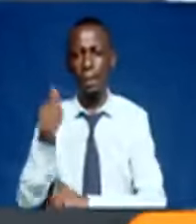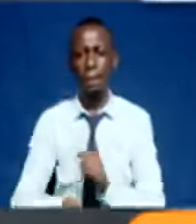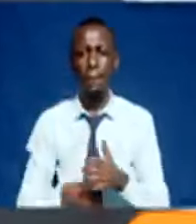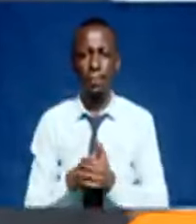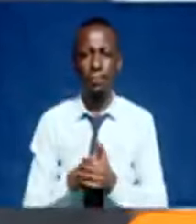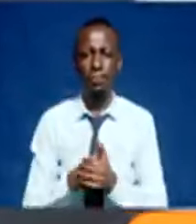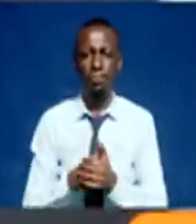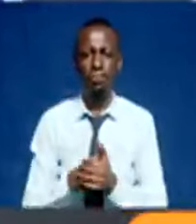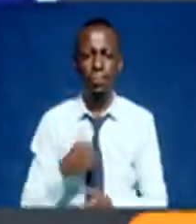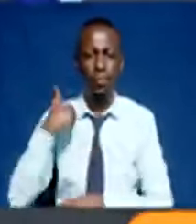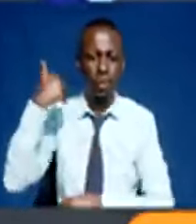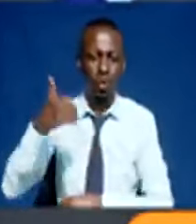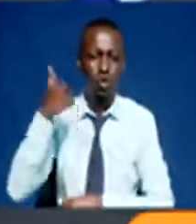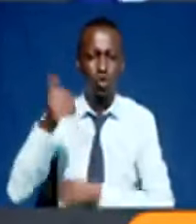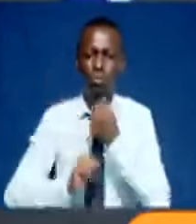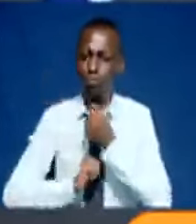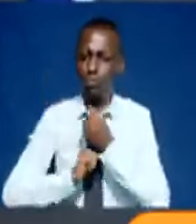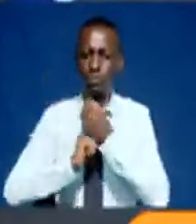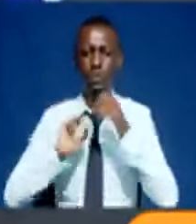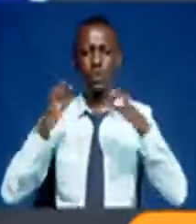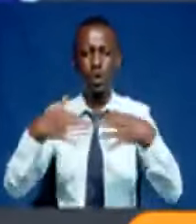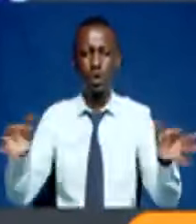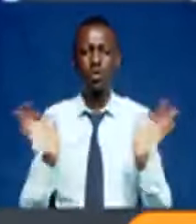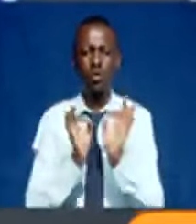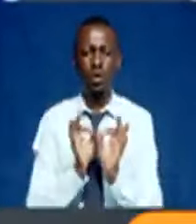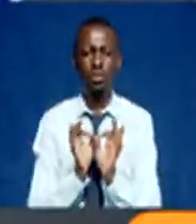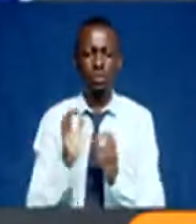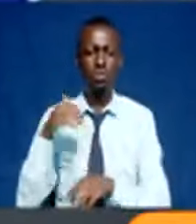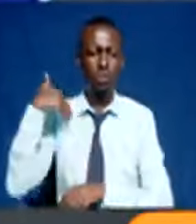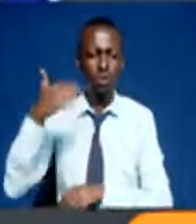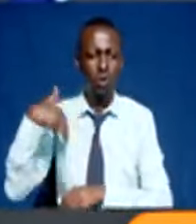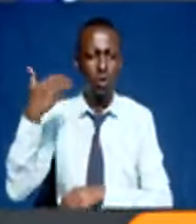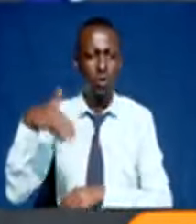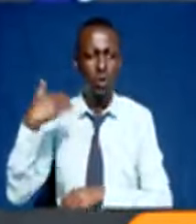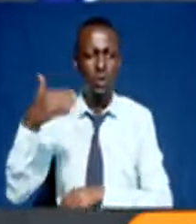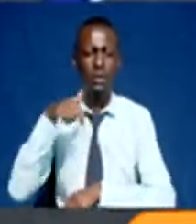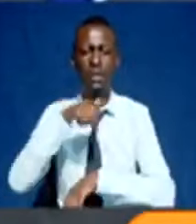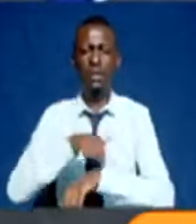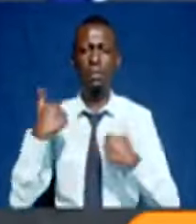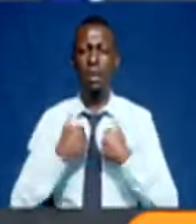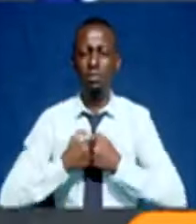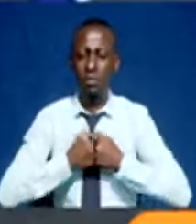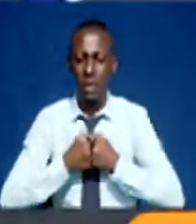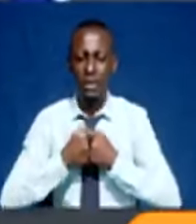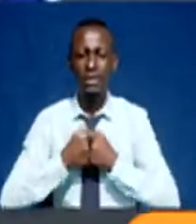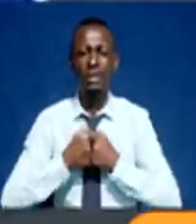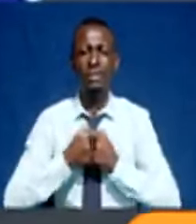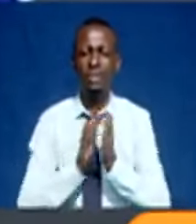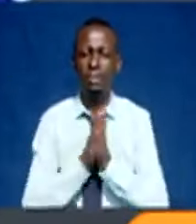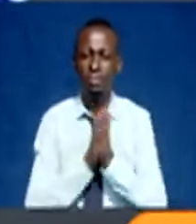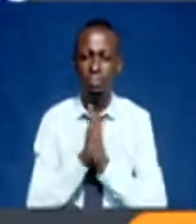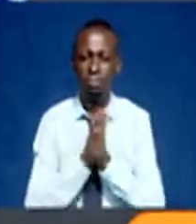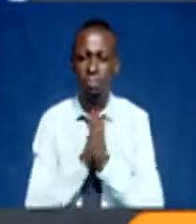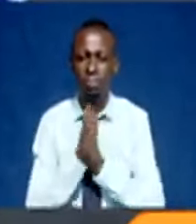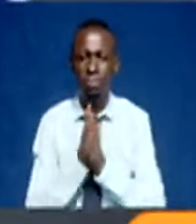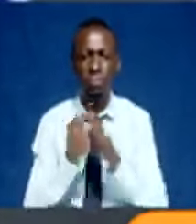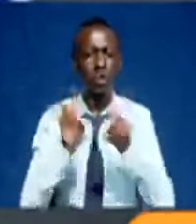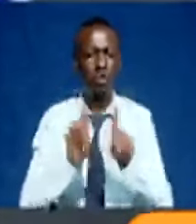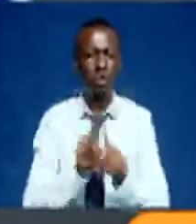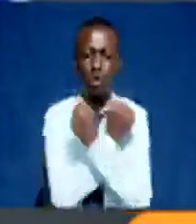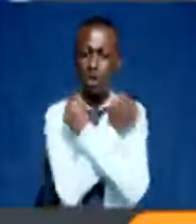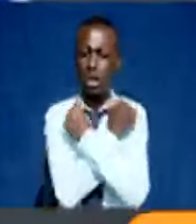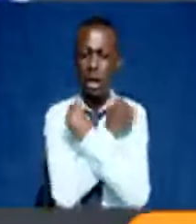unwavering commitment to family, your unbreakable spirit in times of adversity, and your boundless capacity for love